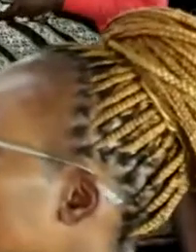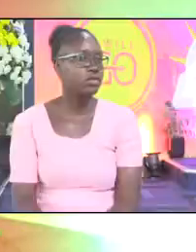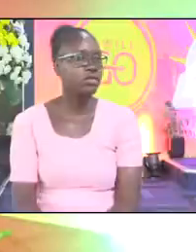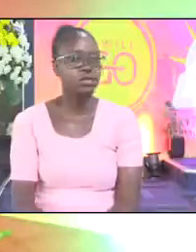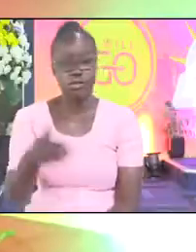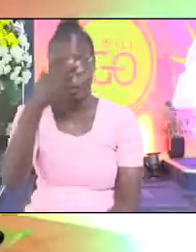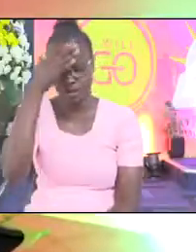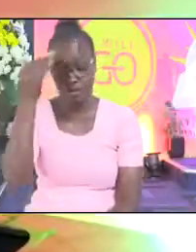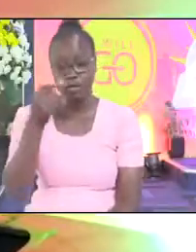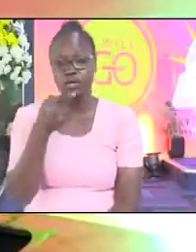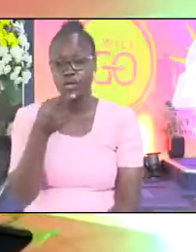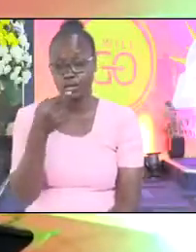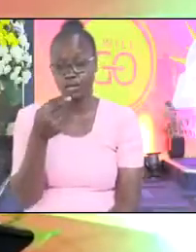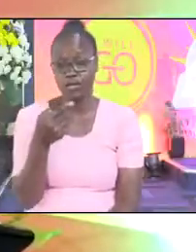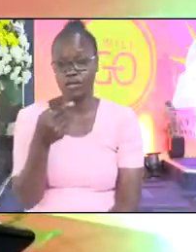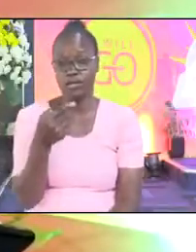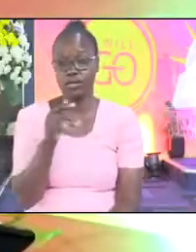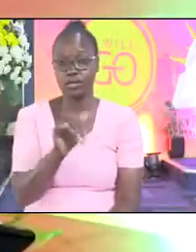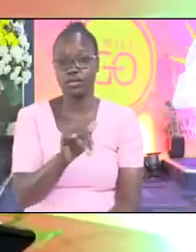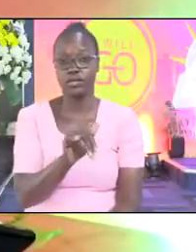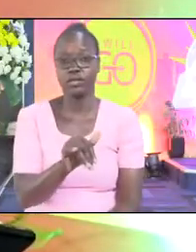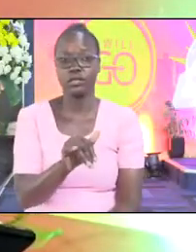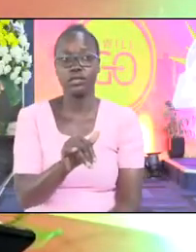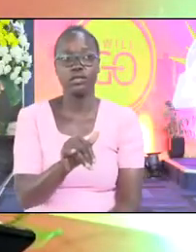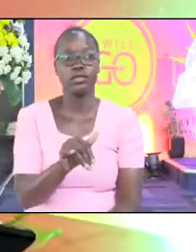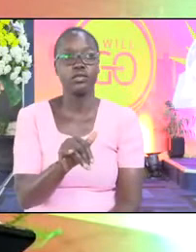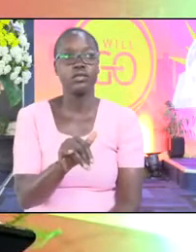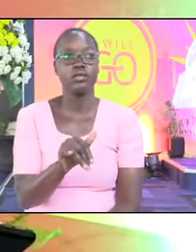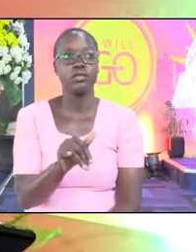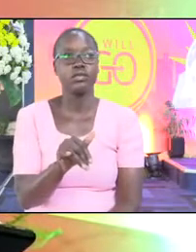I forgot to mention that